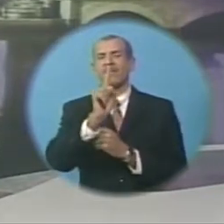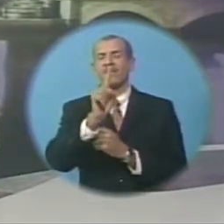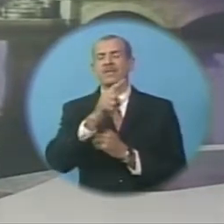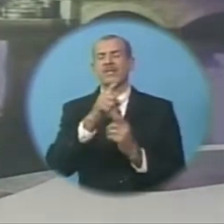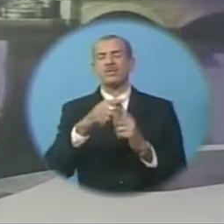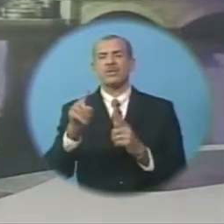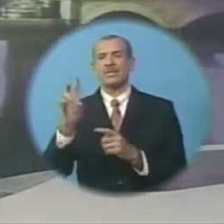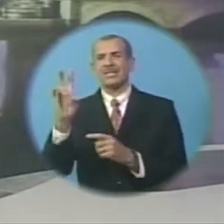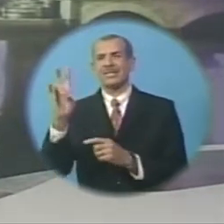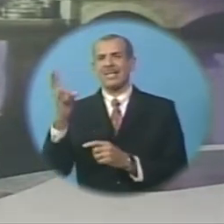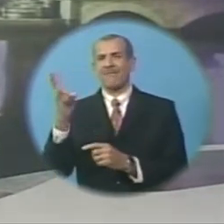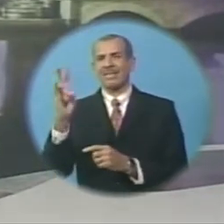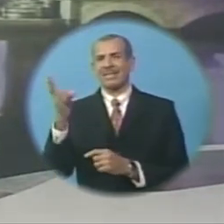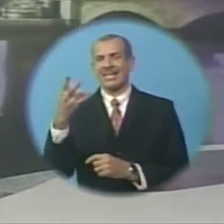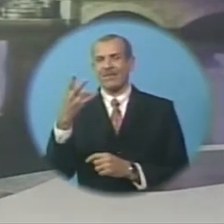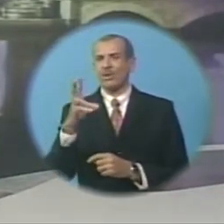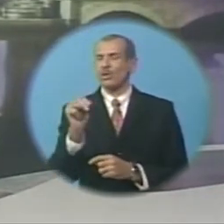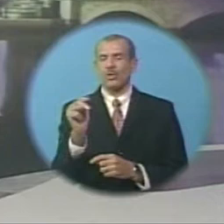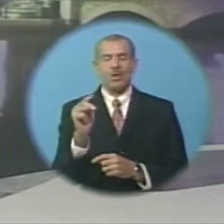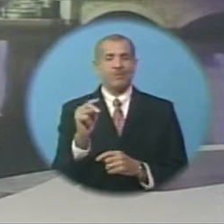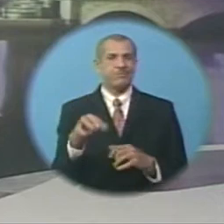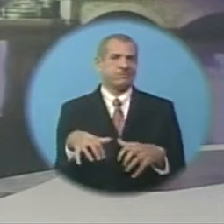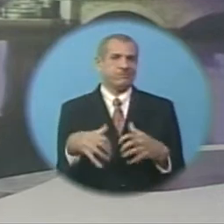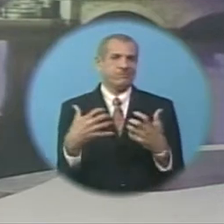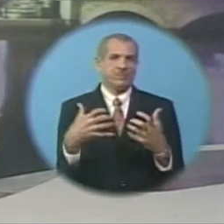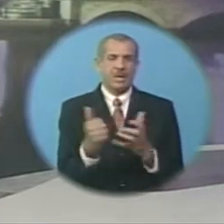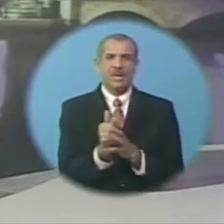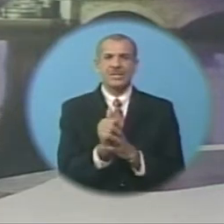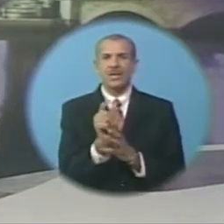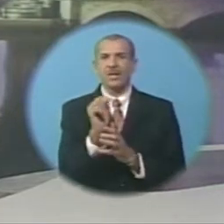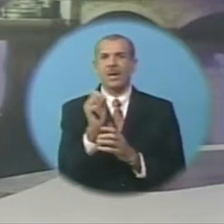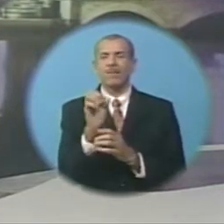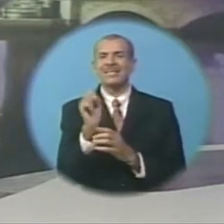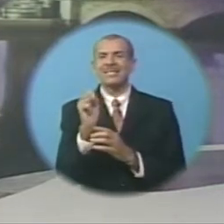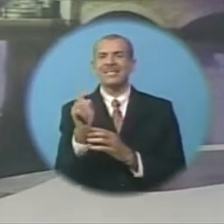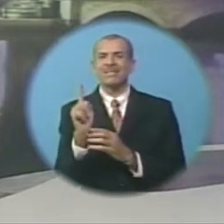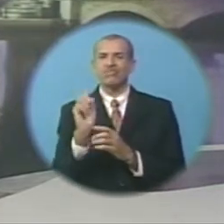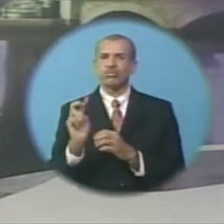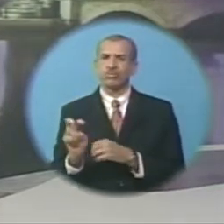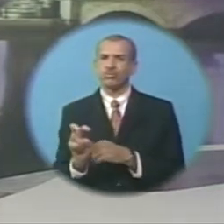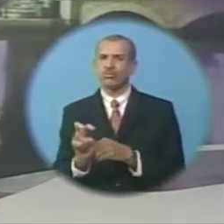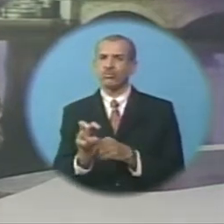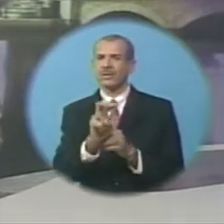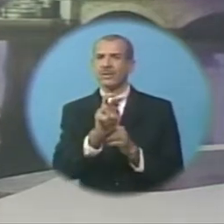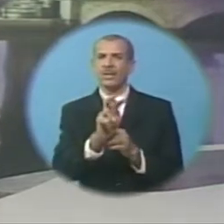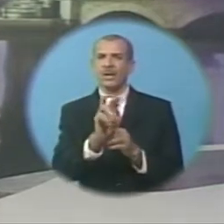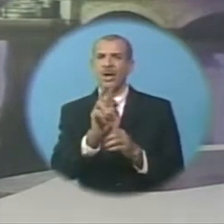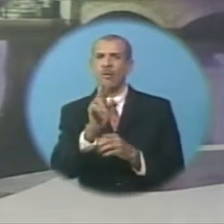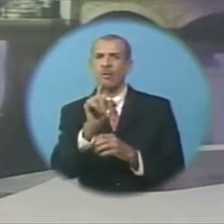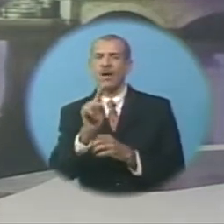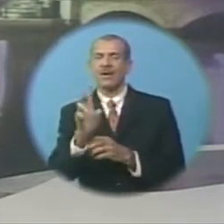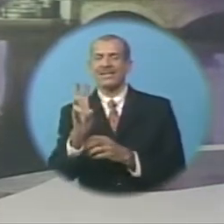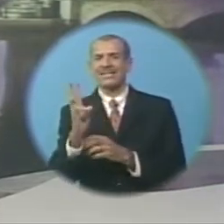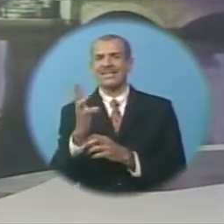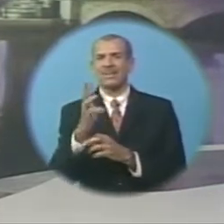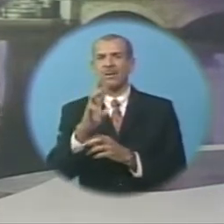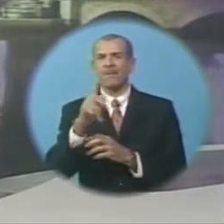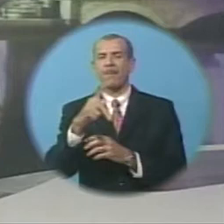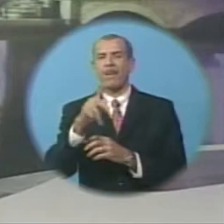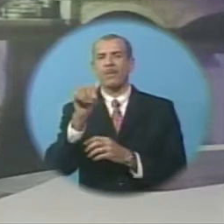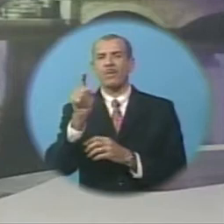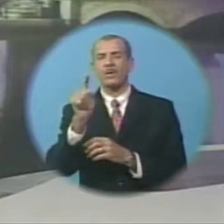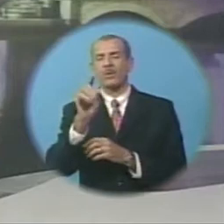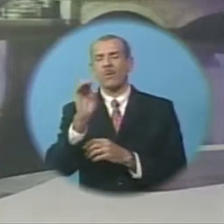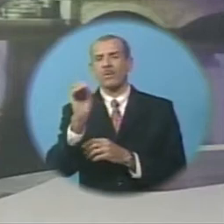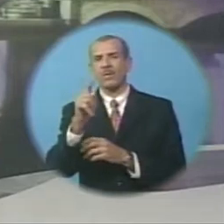17th. Well, there were no major upsets as the top seeds cruised into the round of 16 in the Barbados Public Workers Cooperative Credit Union